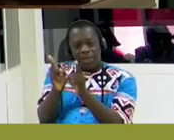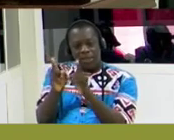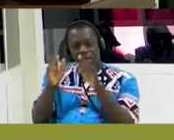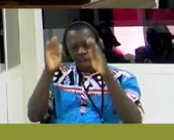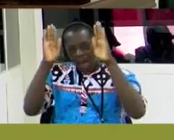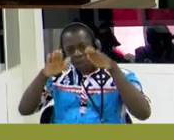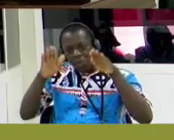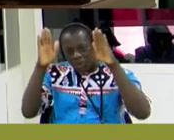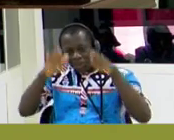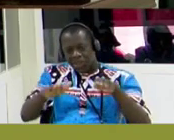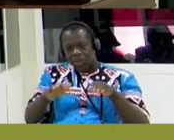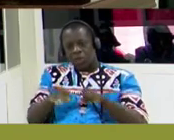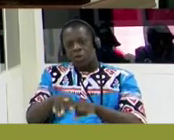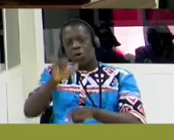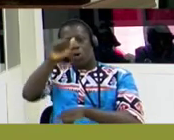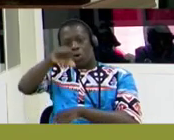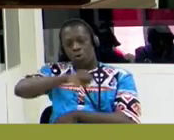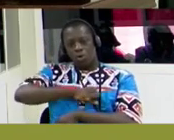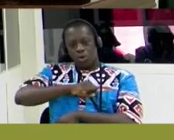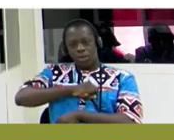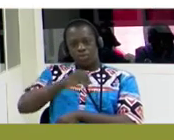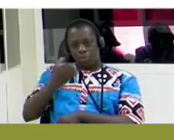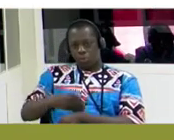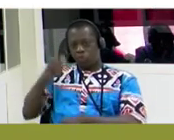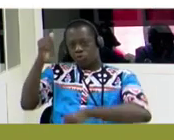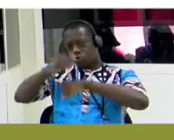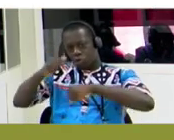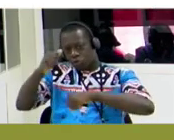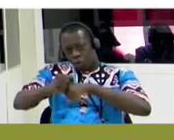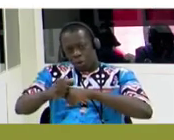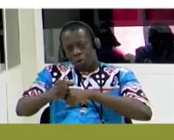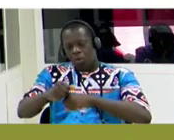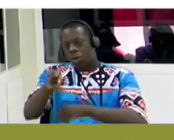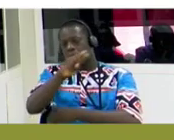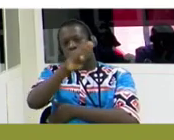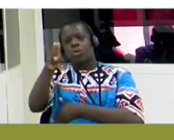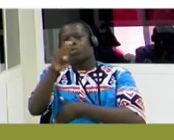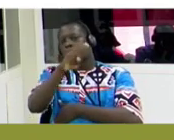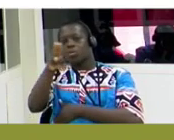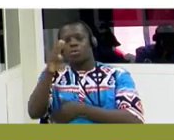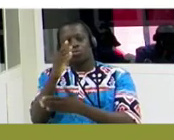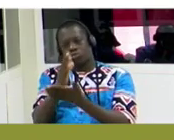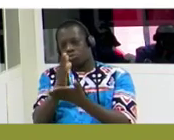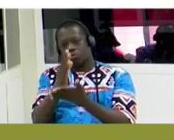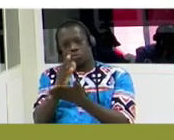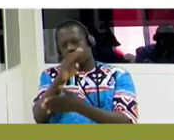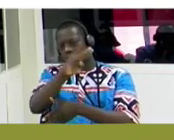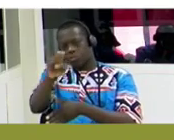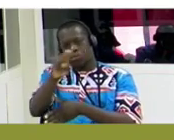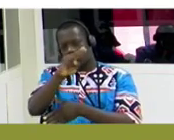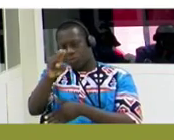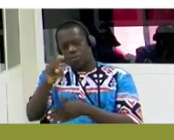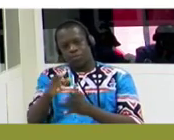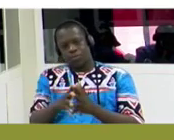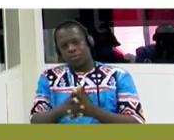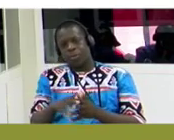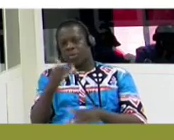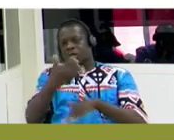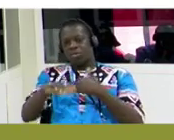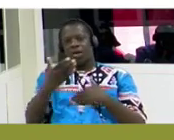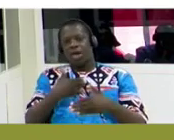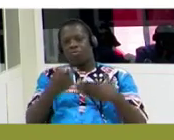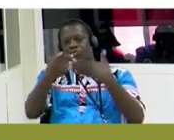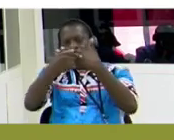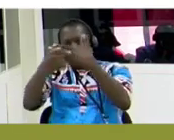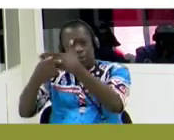your victims? My victim? No, definitely no. I never have their contact to